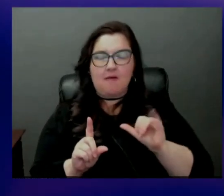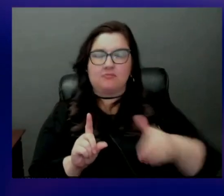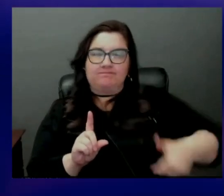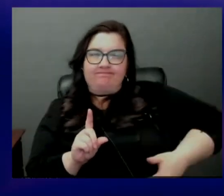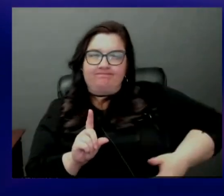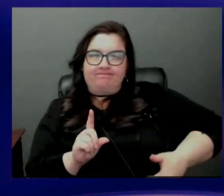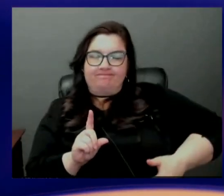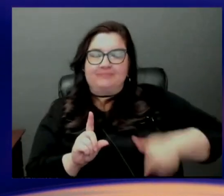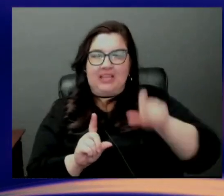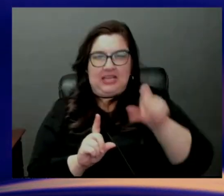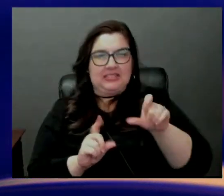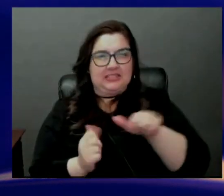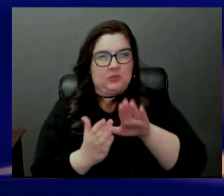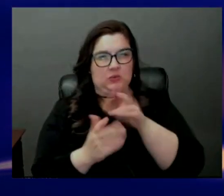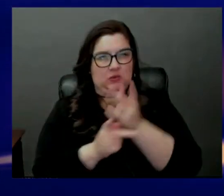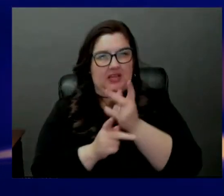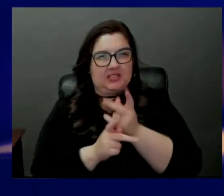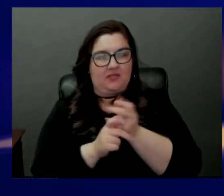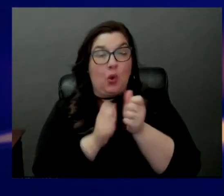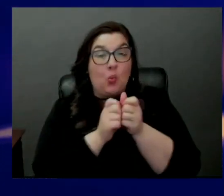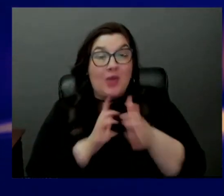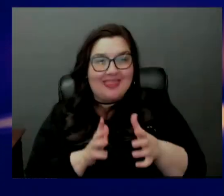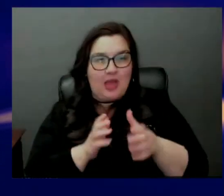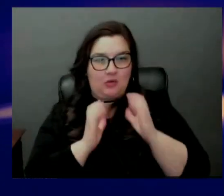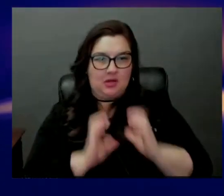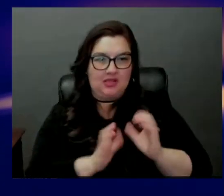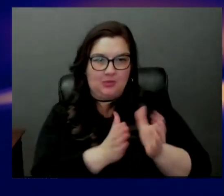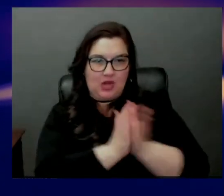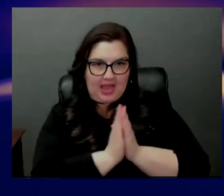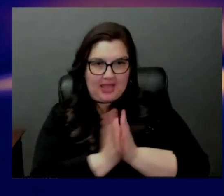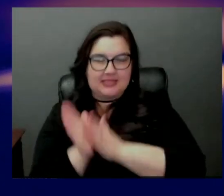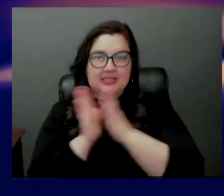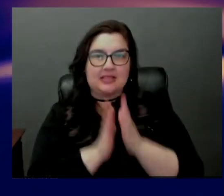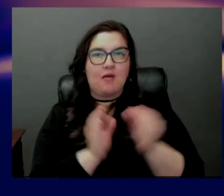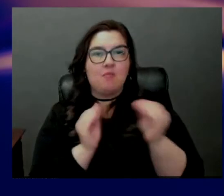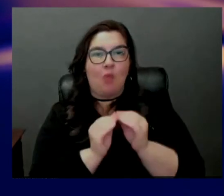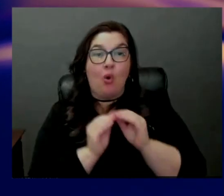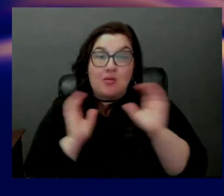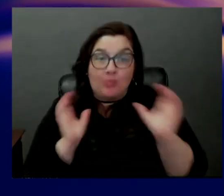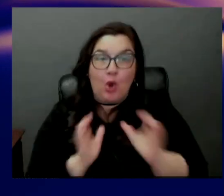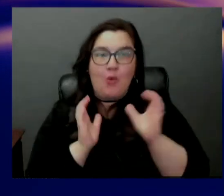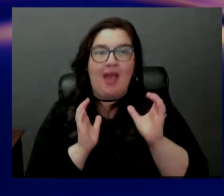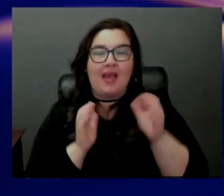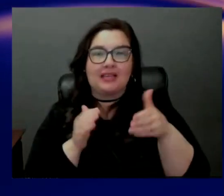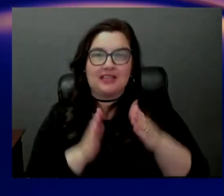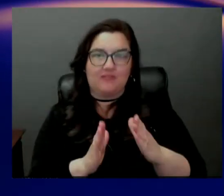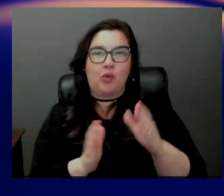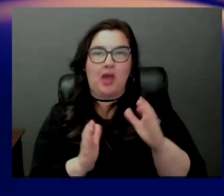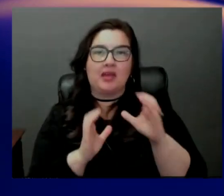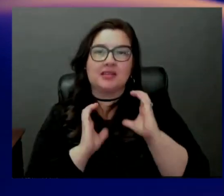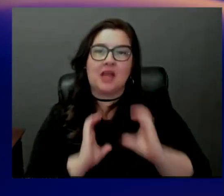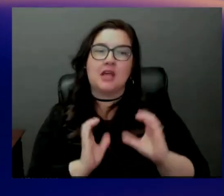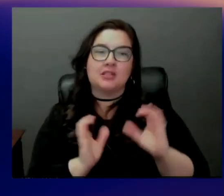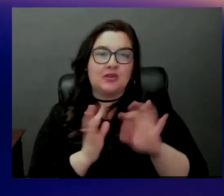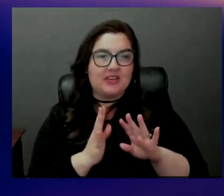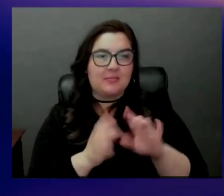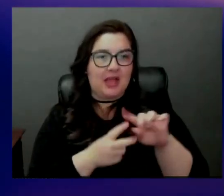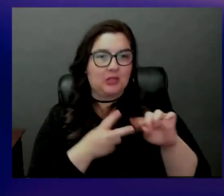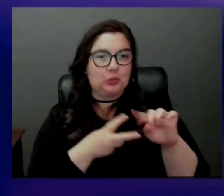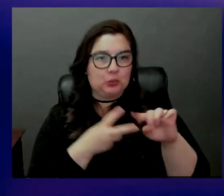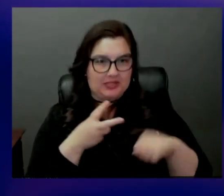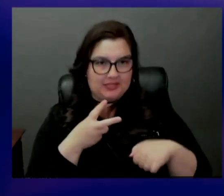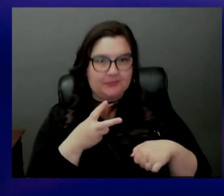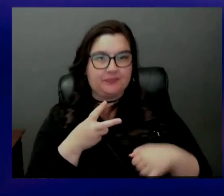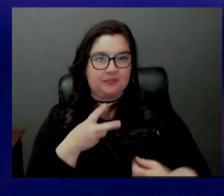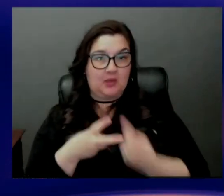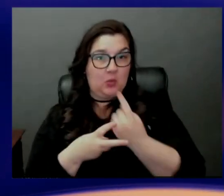need to address that without a customer asking us. Then we have the more proactive way of getting customer feedback, and that comes in two ways. One, we